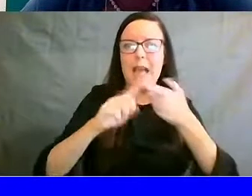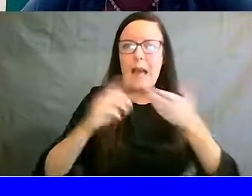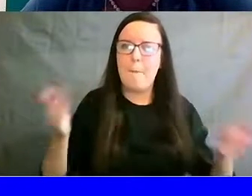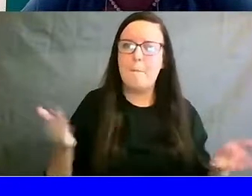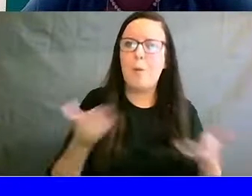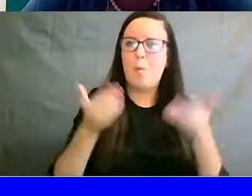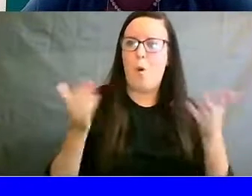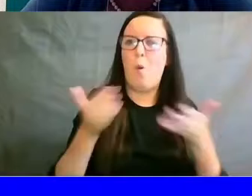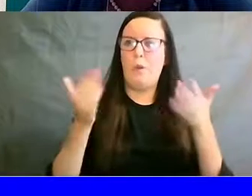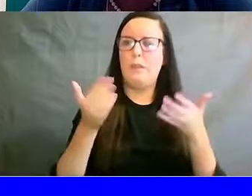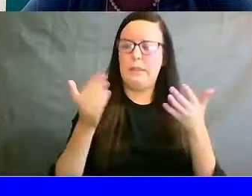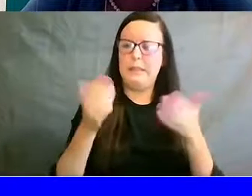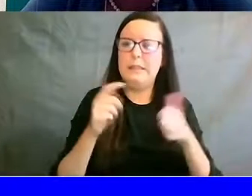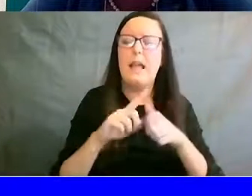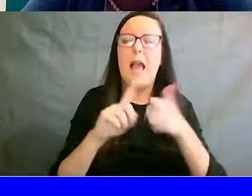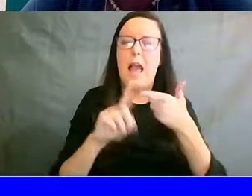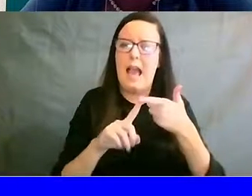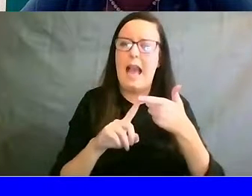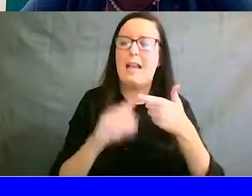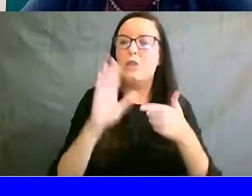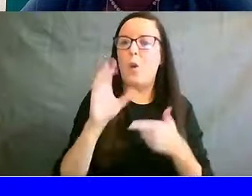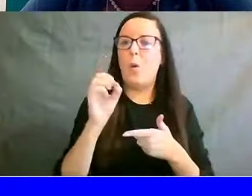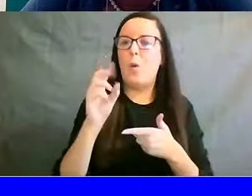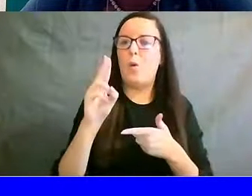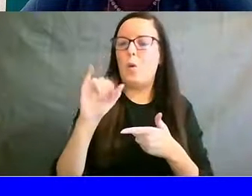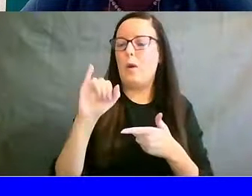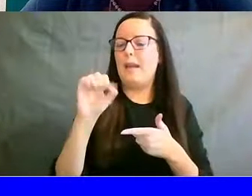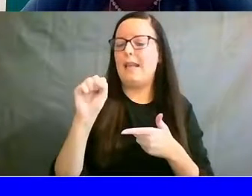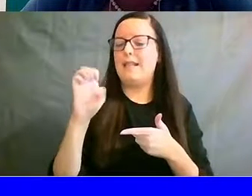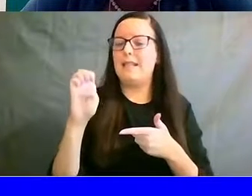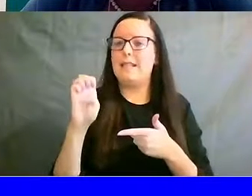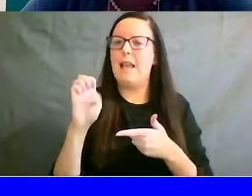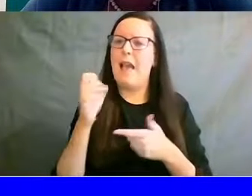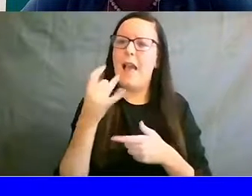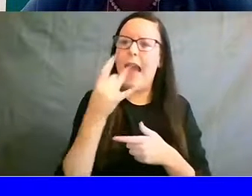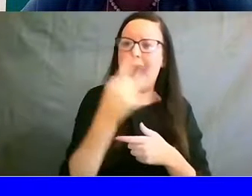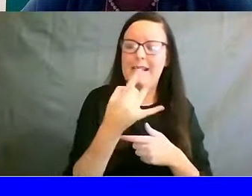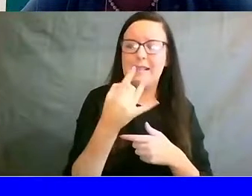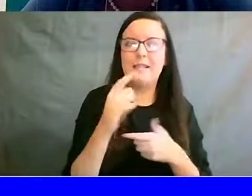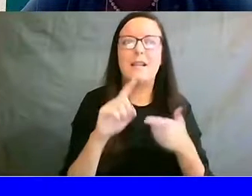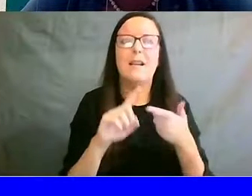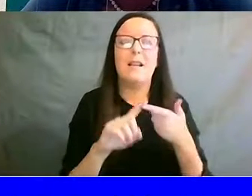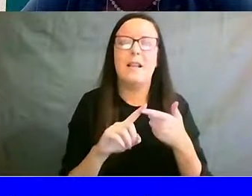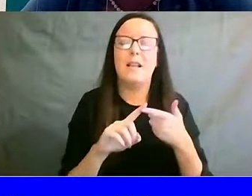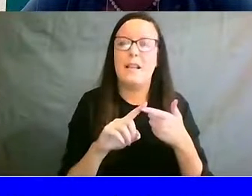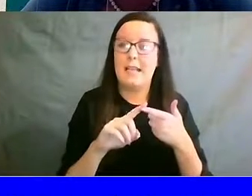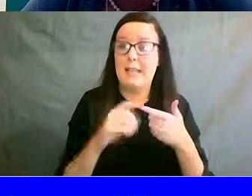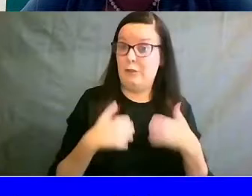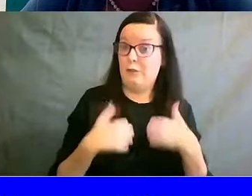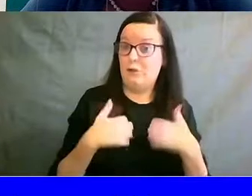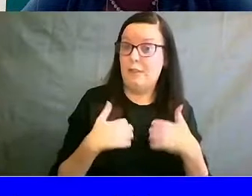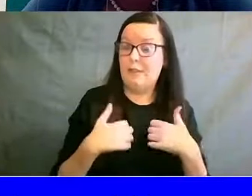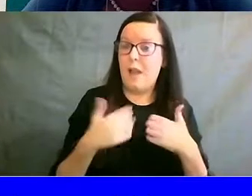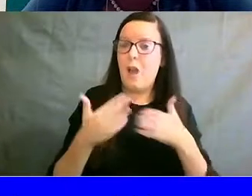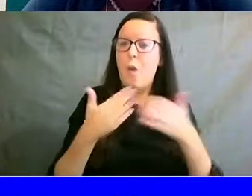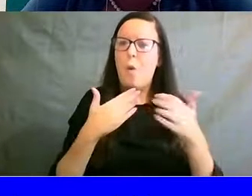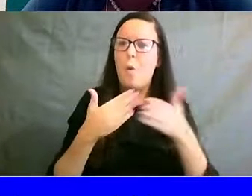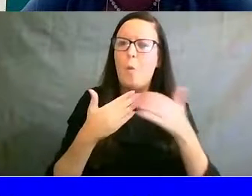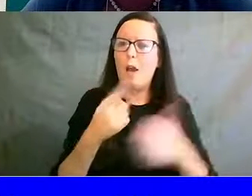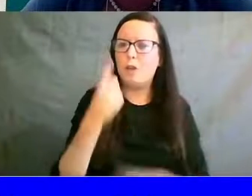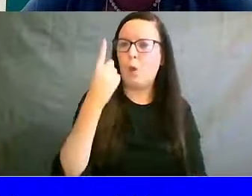then Louise Lachlan is asking, and it's easy to ask this, but it is always of interest, what one